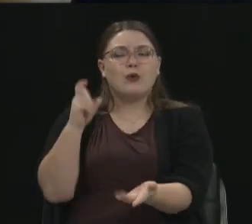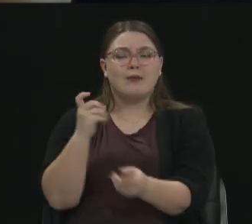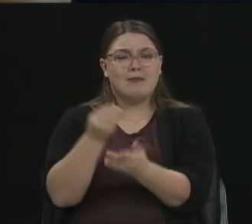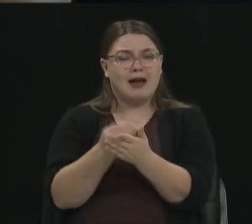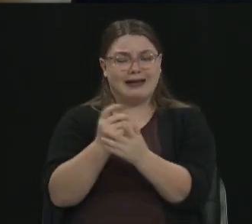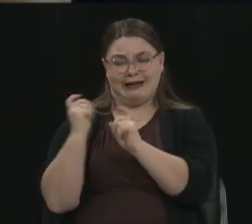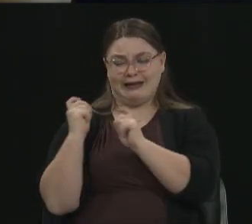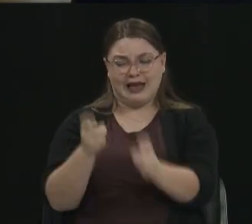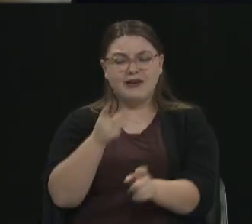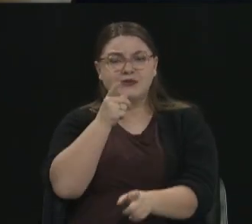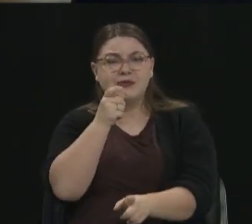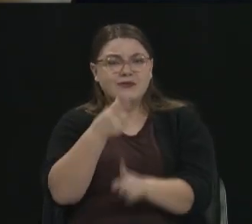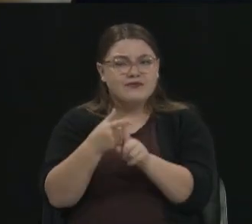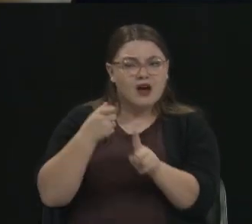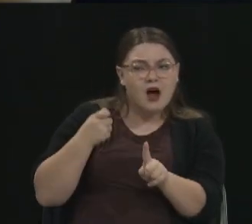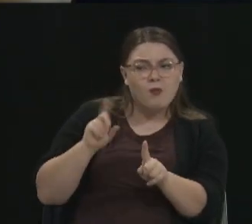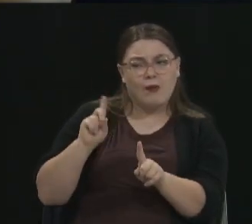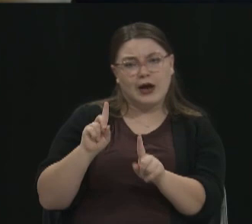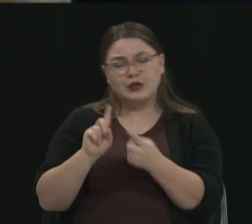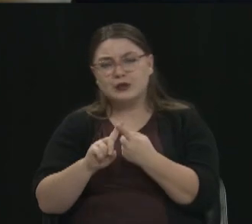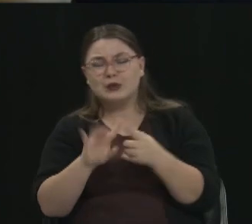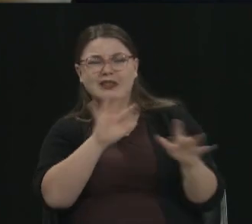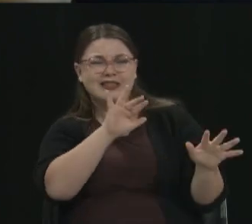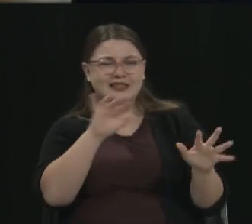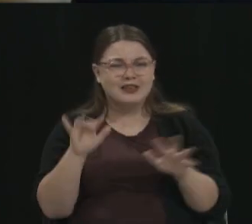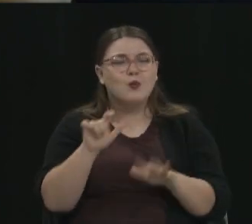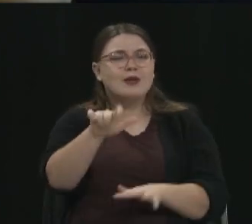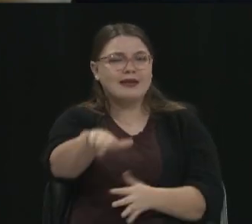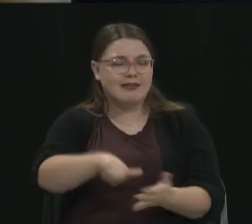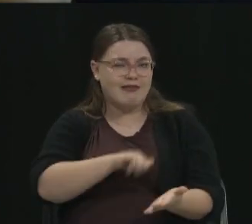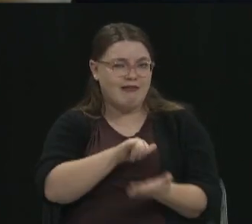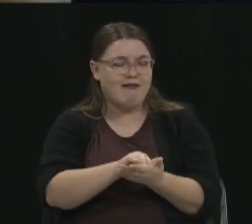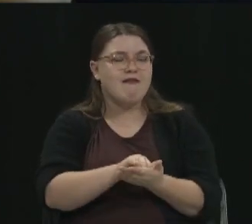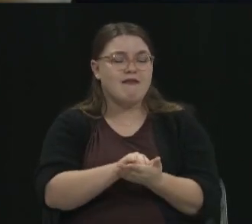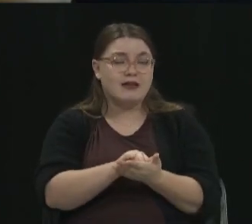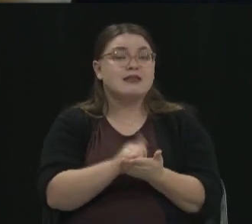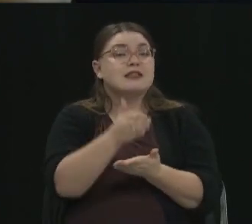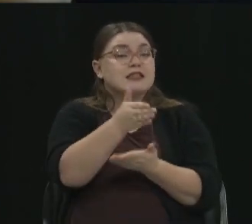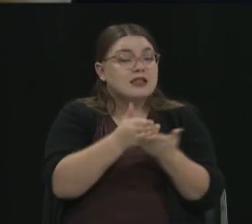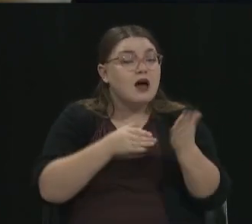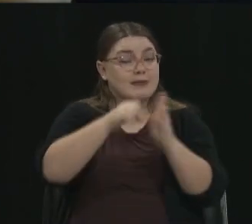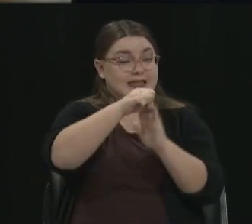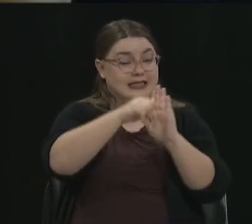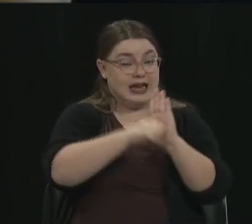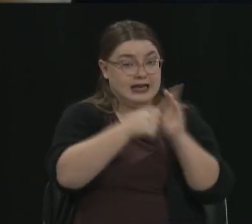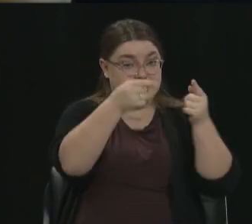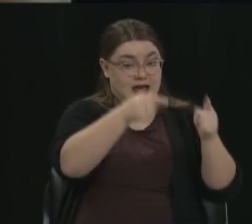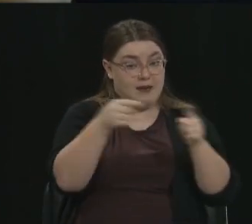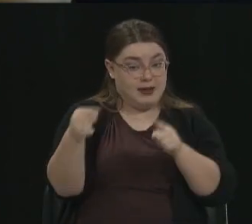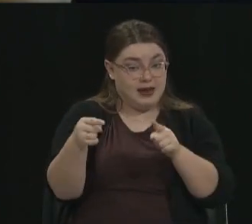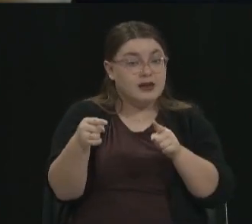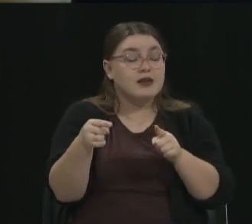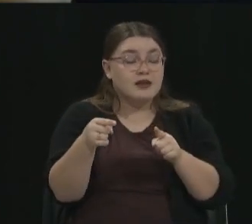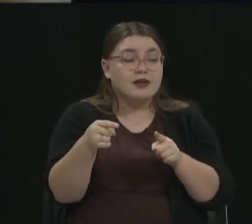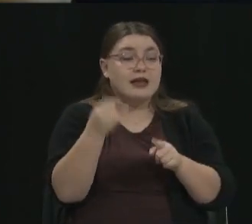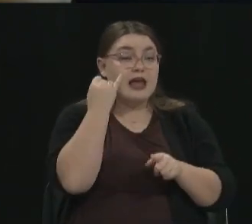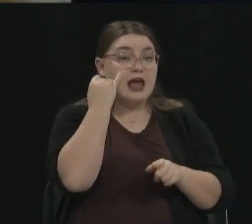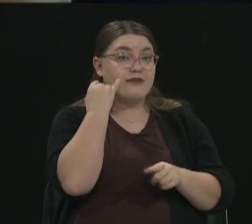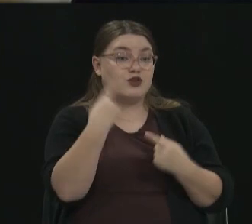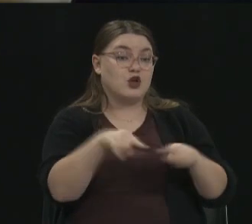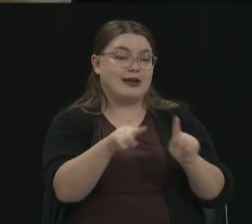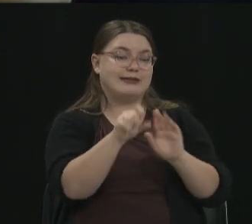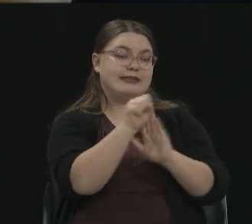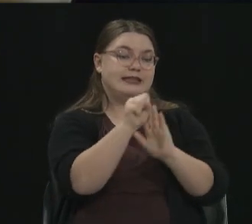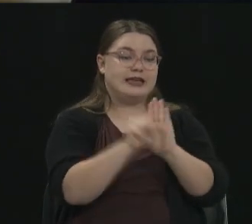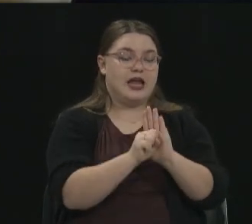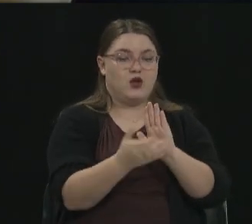So some states have made it so money that gets spent in the state, you actually can trace the money. And so